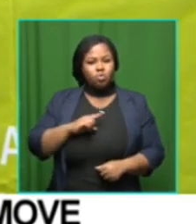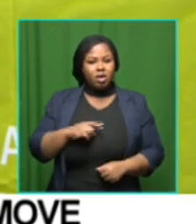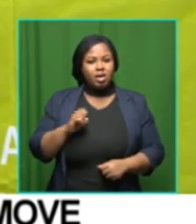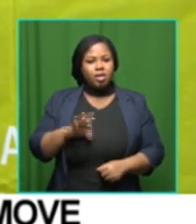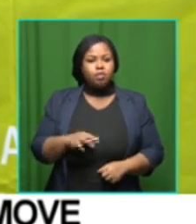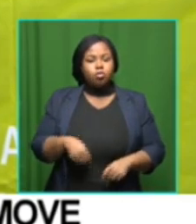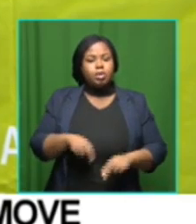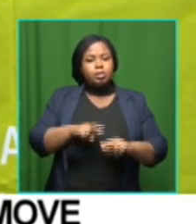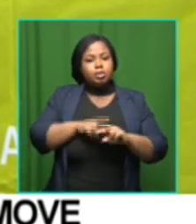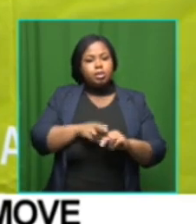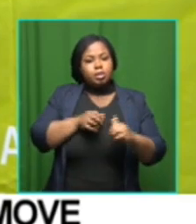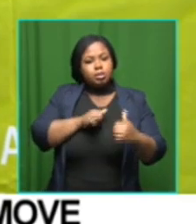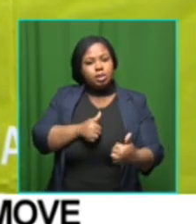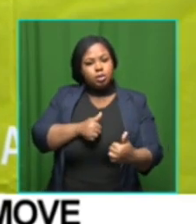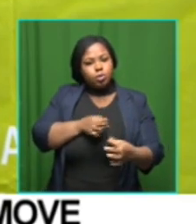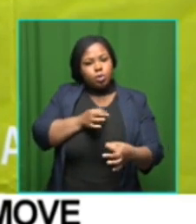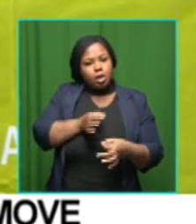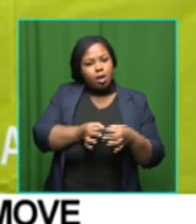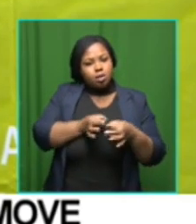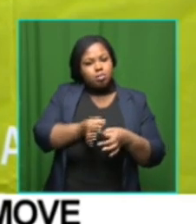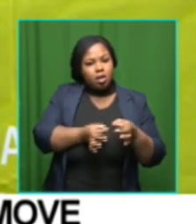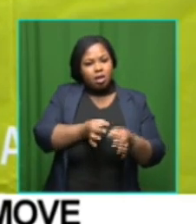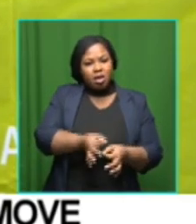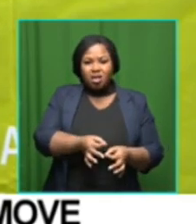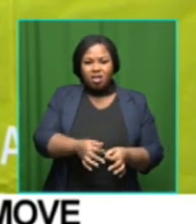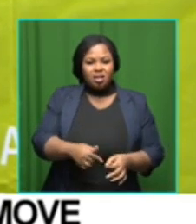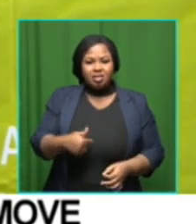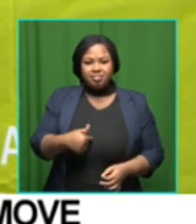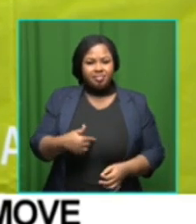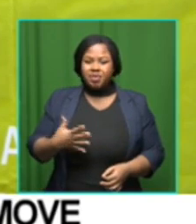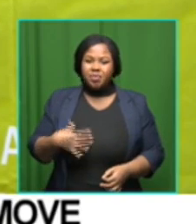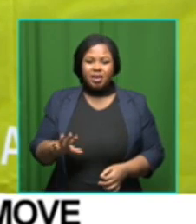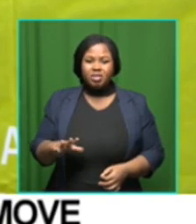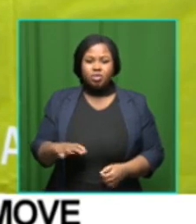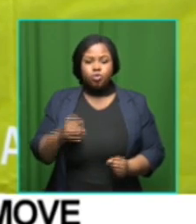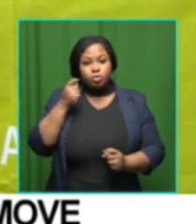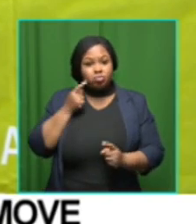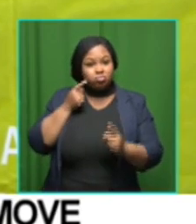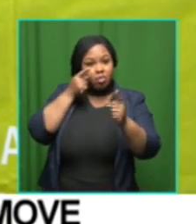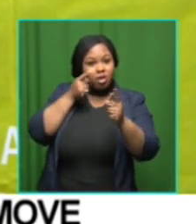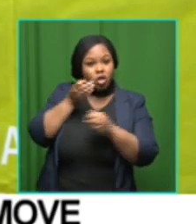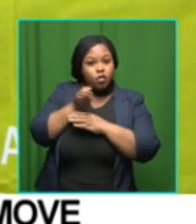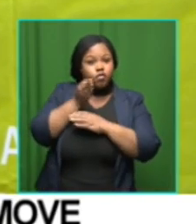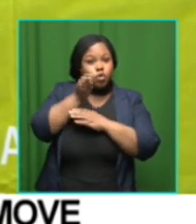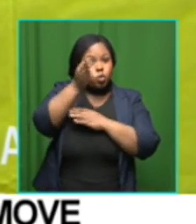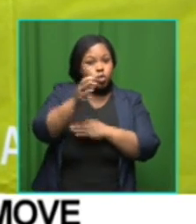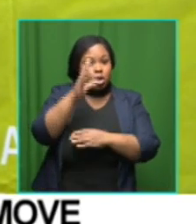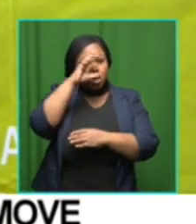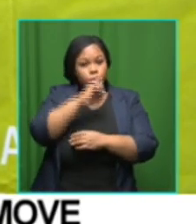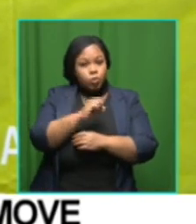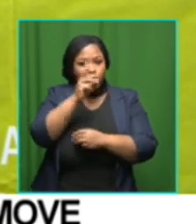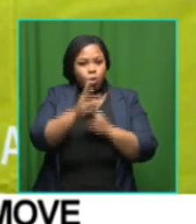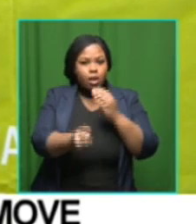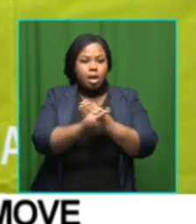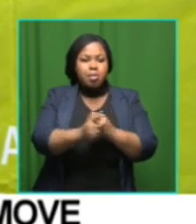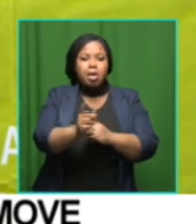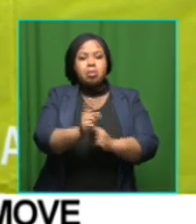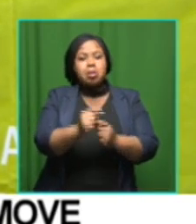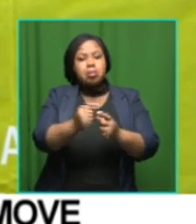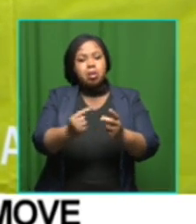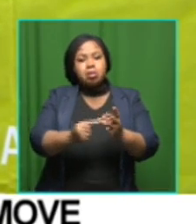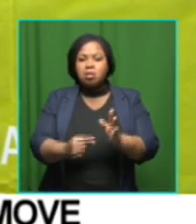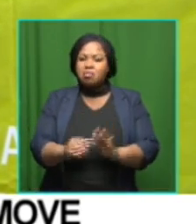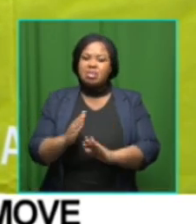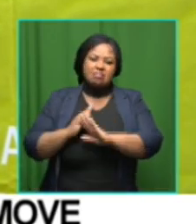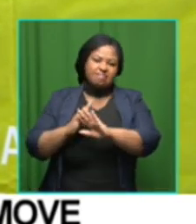break it down, I want to stay away from too many projections, as it were. I can just say largely